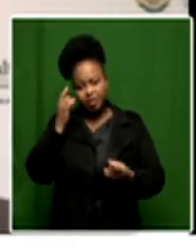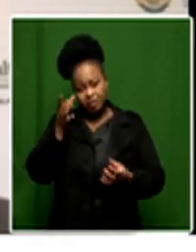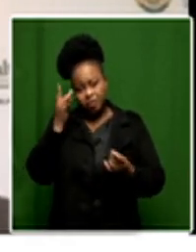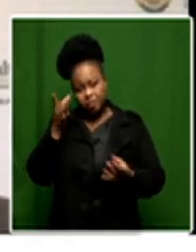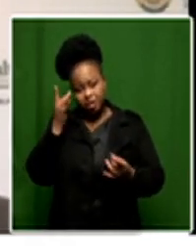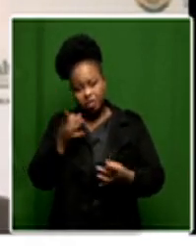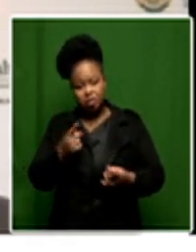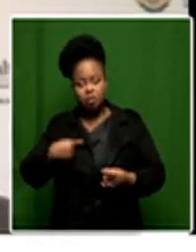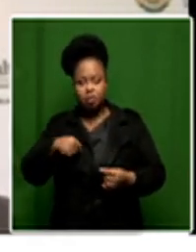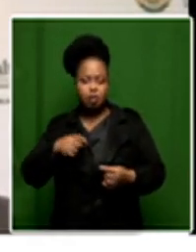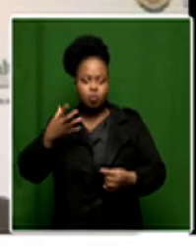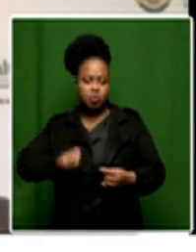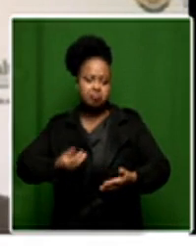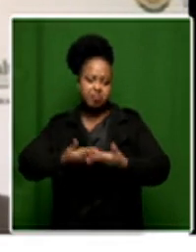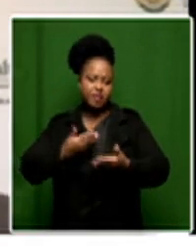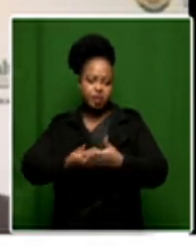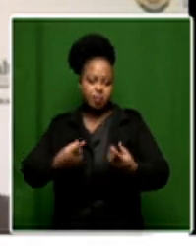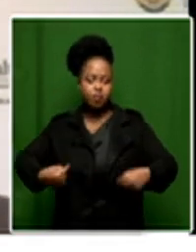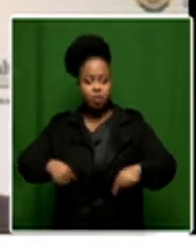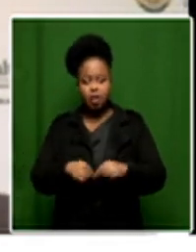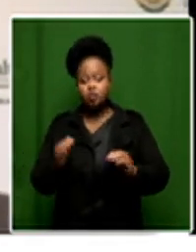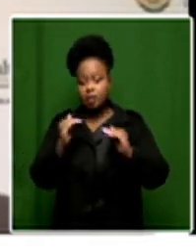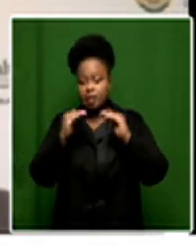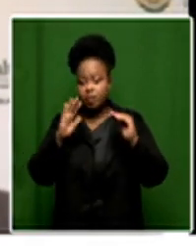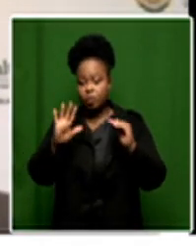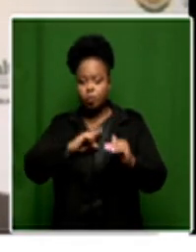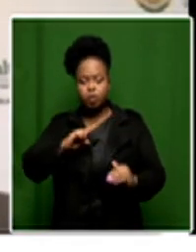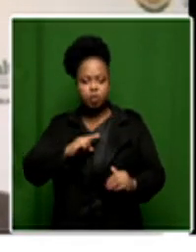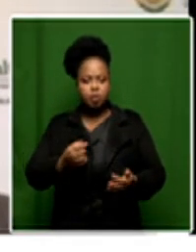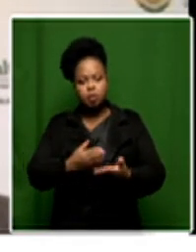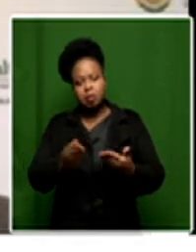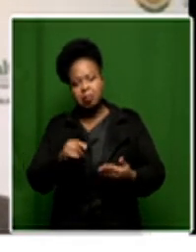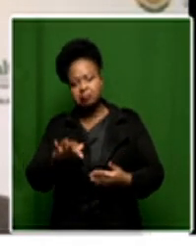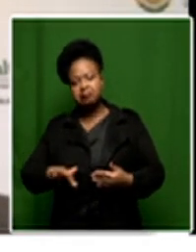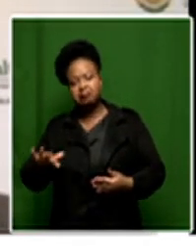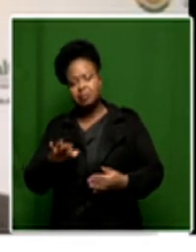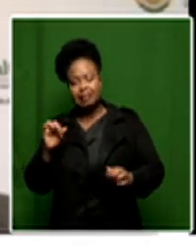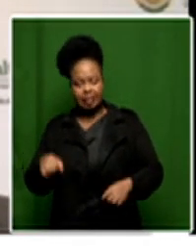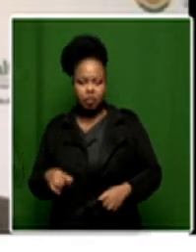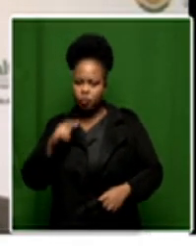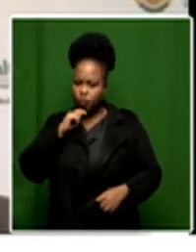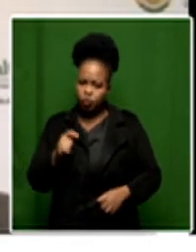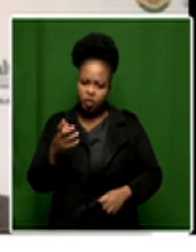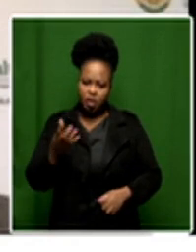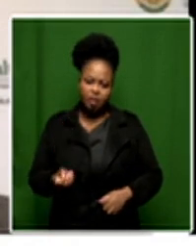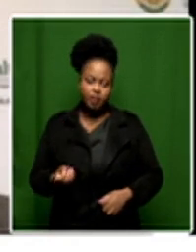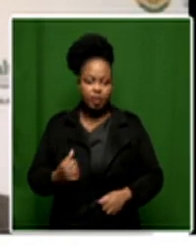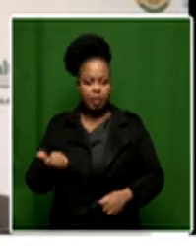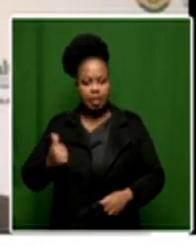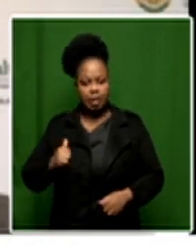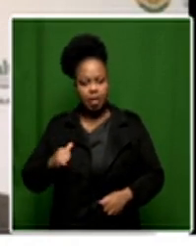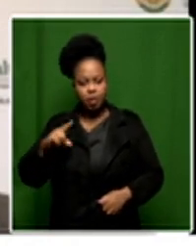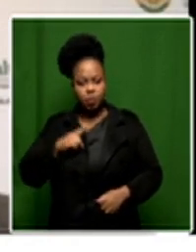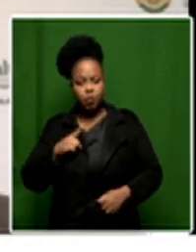that gets to be made available to us at that level. In some of the areas, of course, they had the advantages of